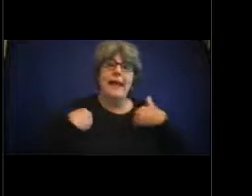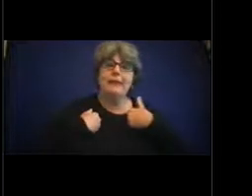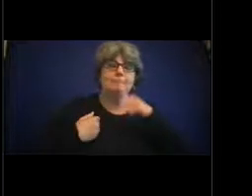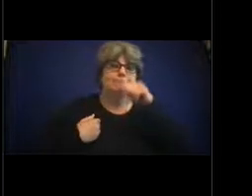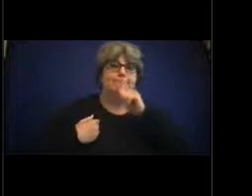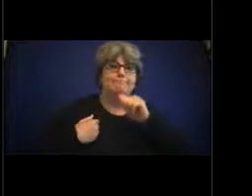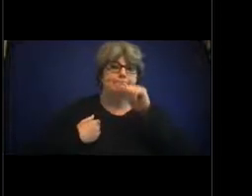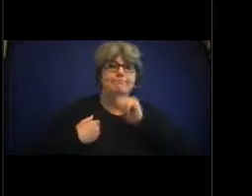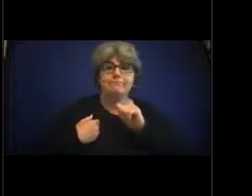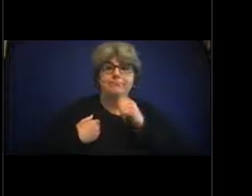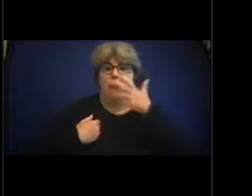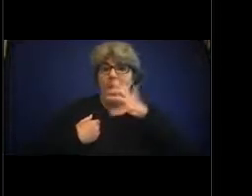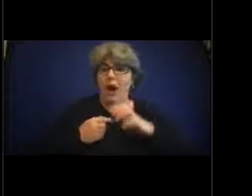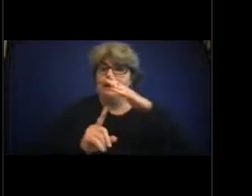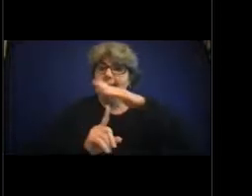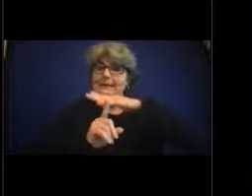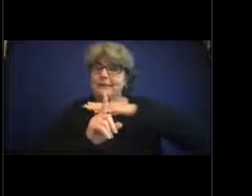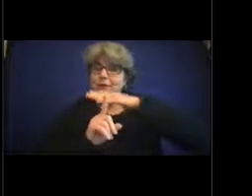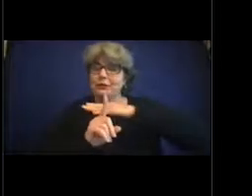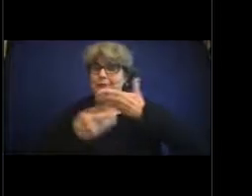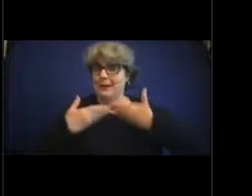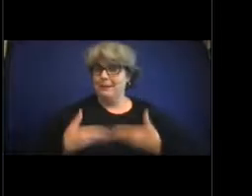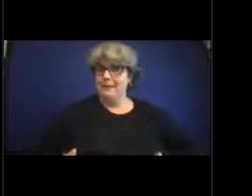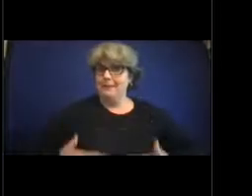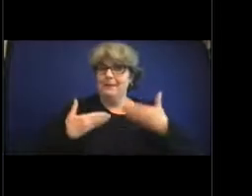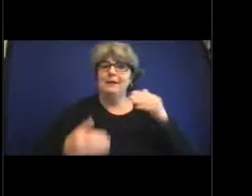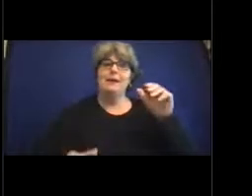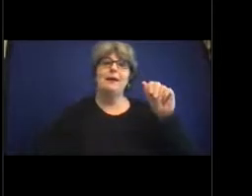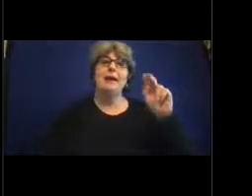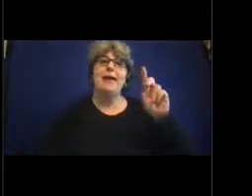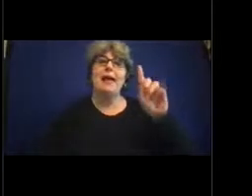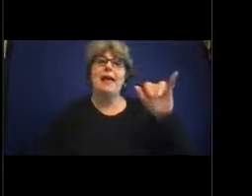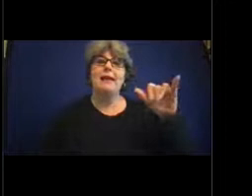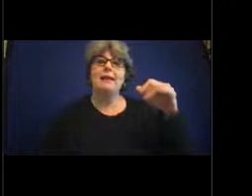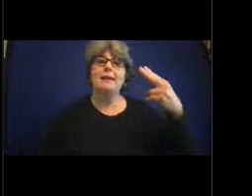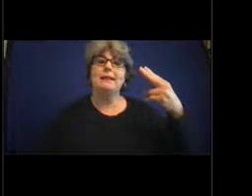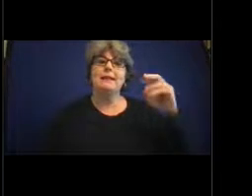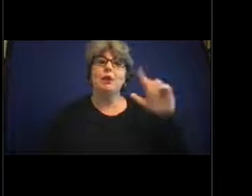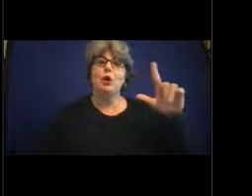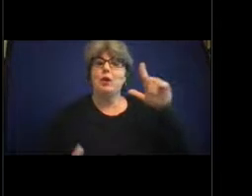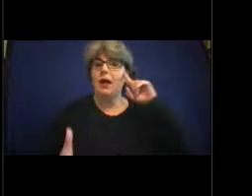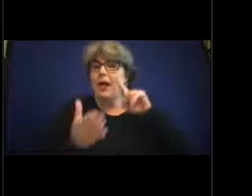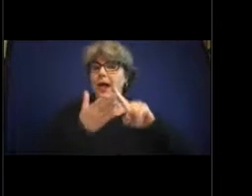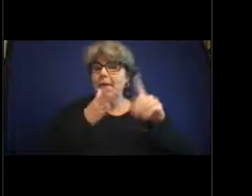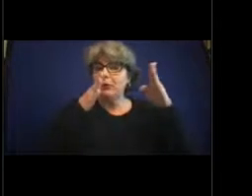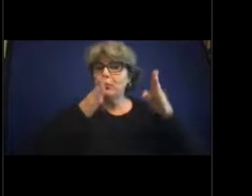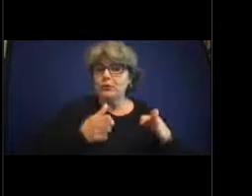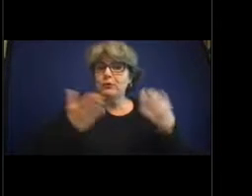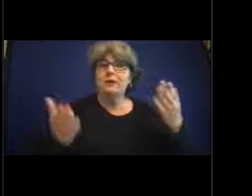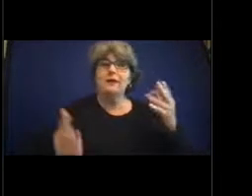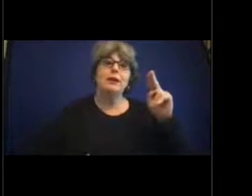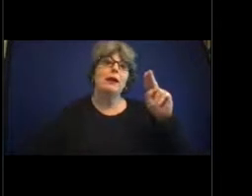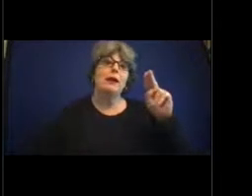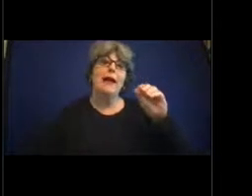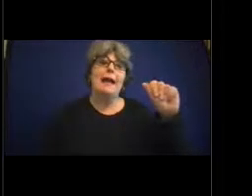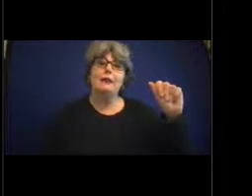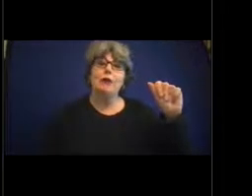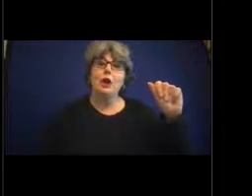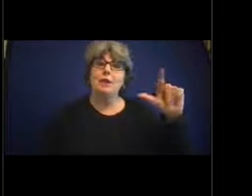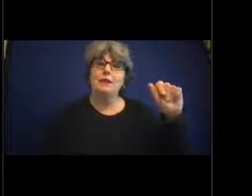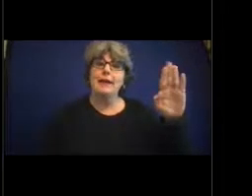temperatures. Well, a little bit about me. My name's Andy Hoyle, and I'm a research meteorologist at the NOAA Physical Sciences Laboratory